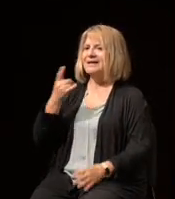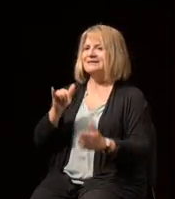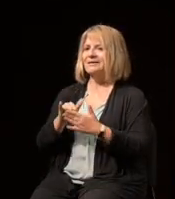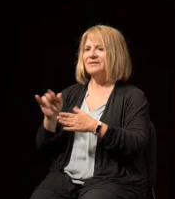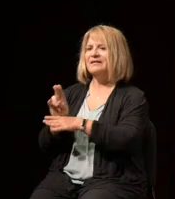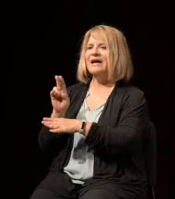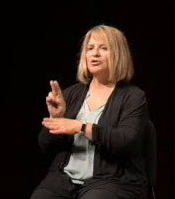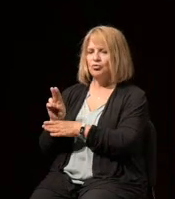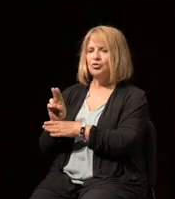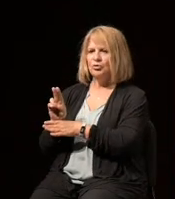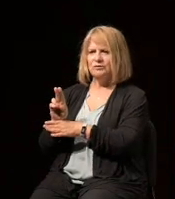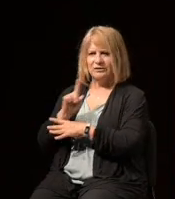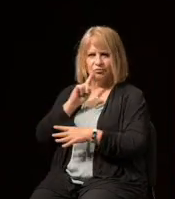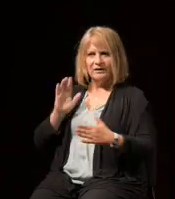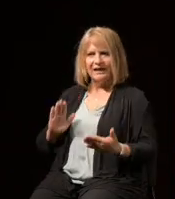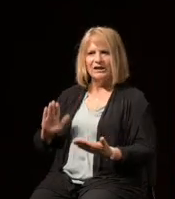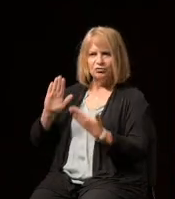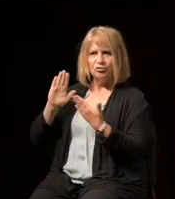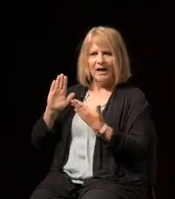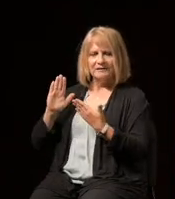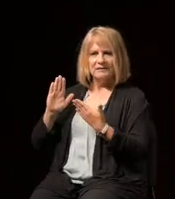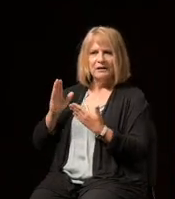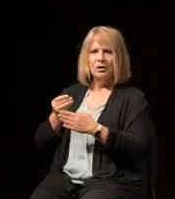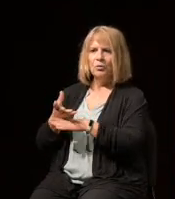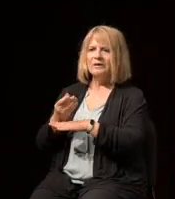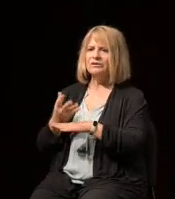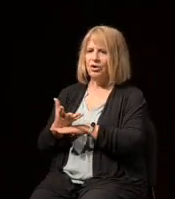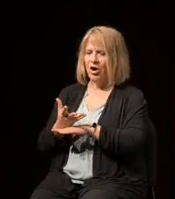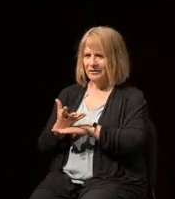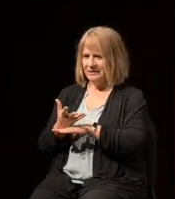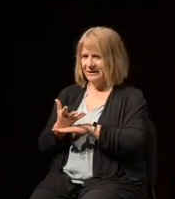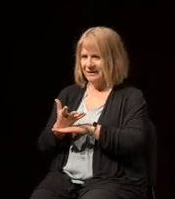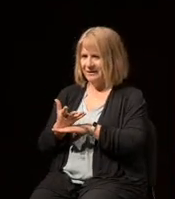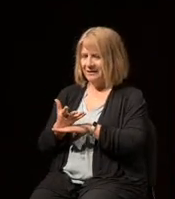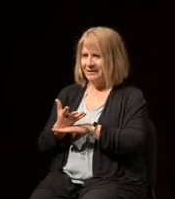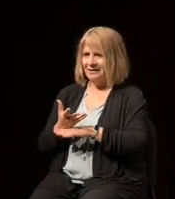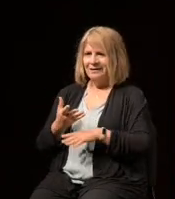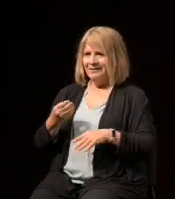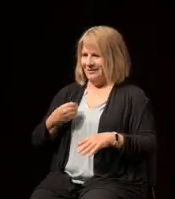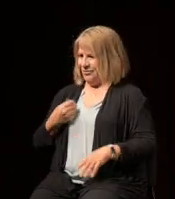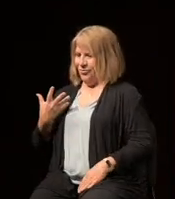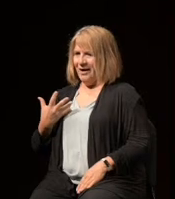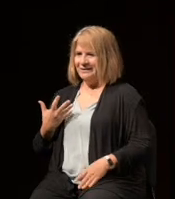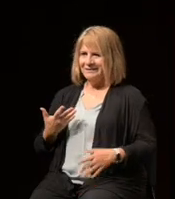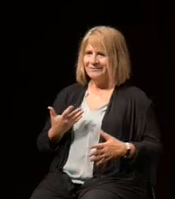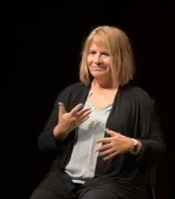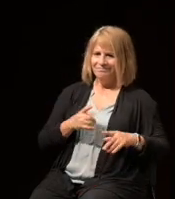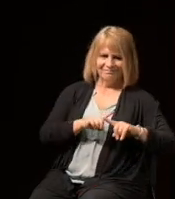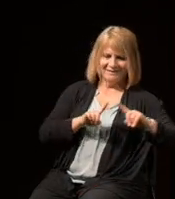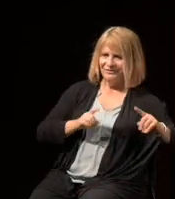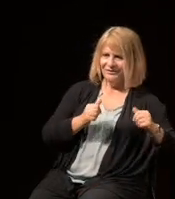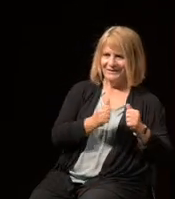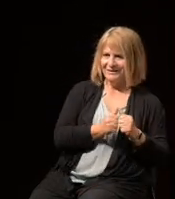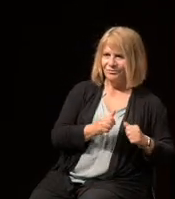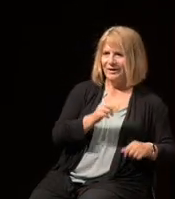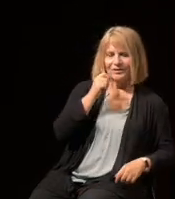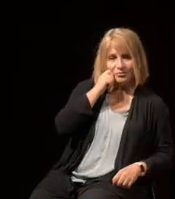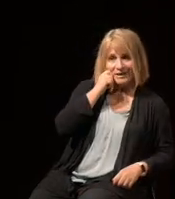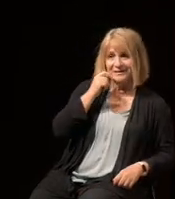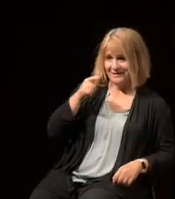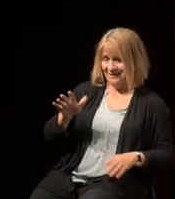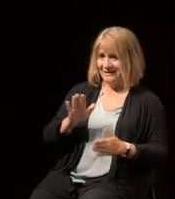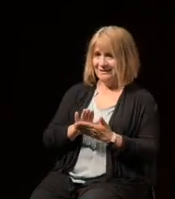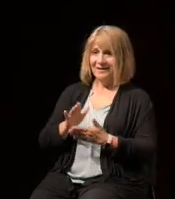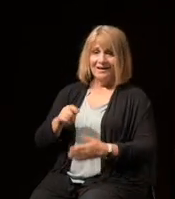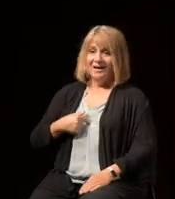order to really address what's called the centrality and normativity of whiteness in the academy. And I'm wishing you